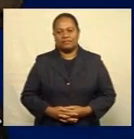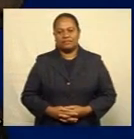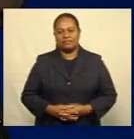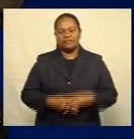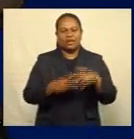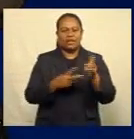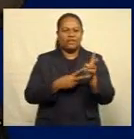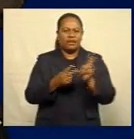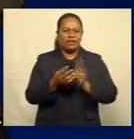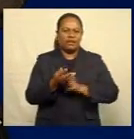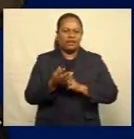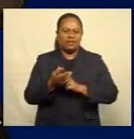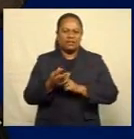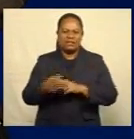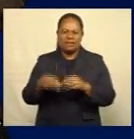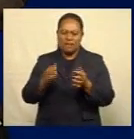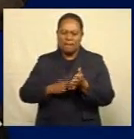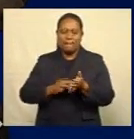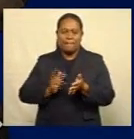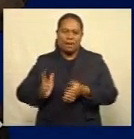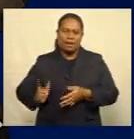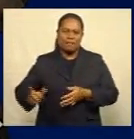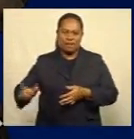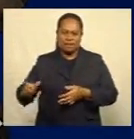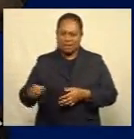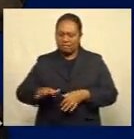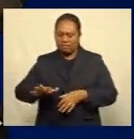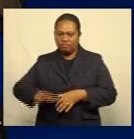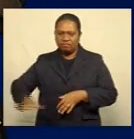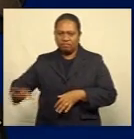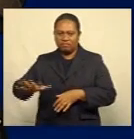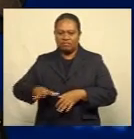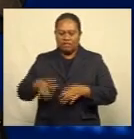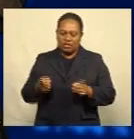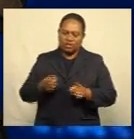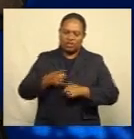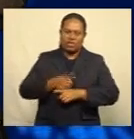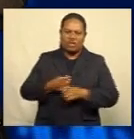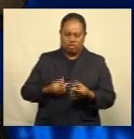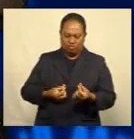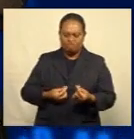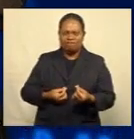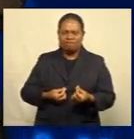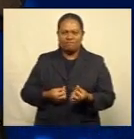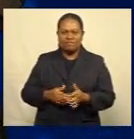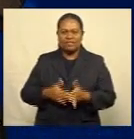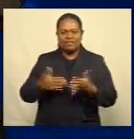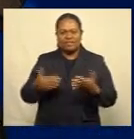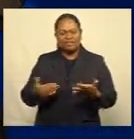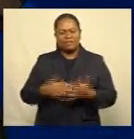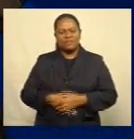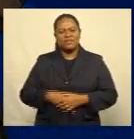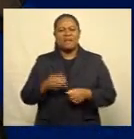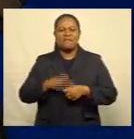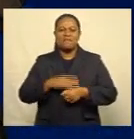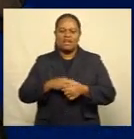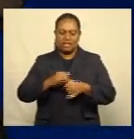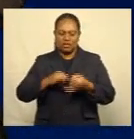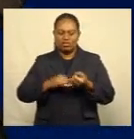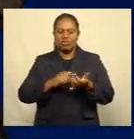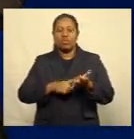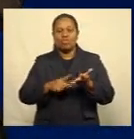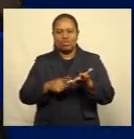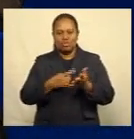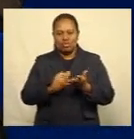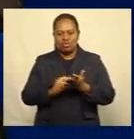Villagers of Vunivutu in Maduata are cashing in on how popular suki is becoming. The villagers make suluka or pandanus leaves